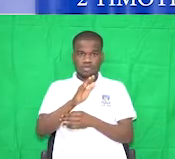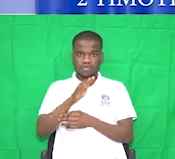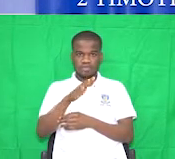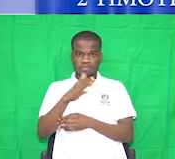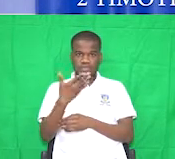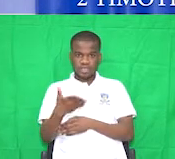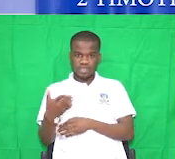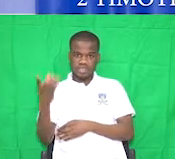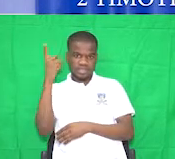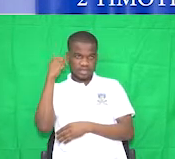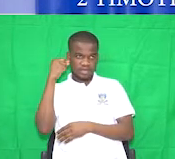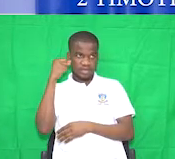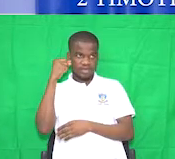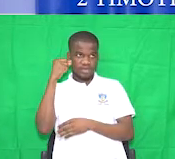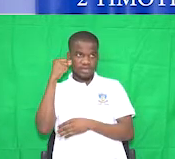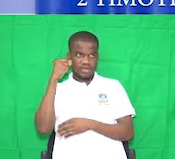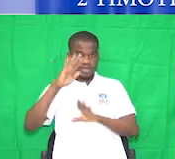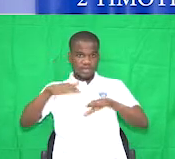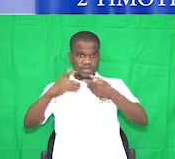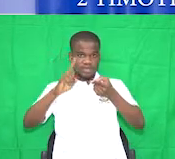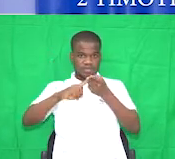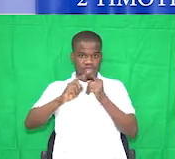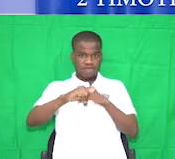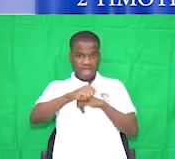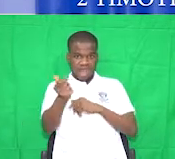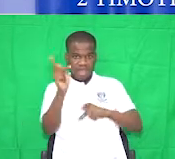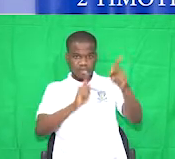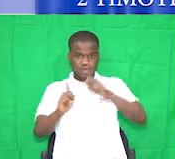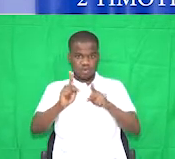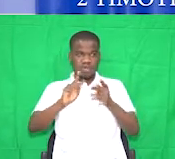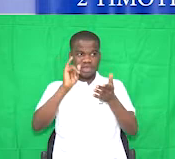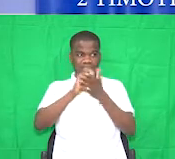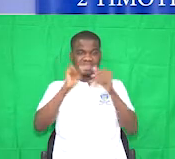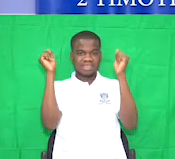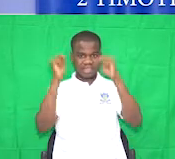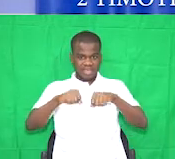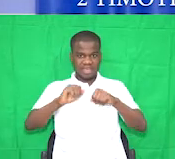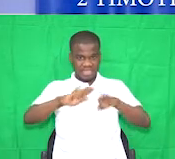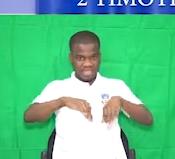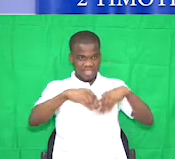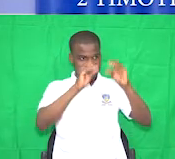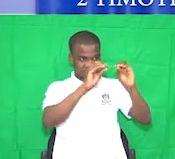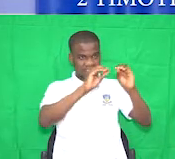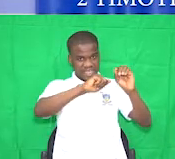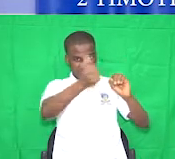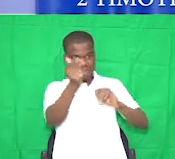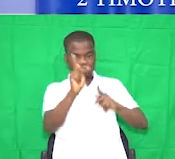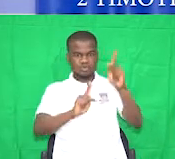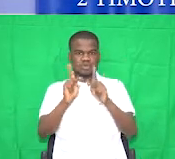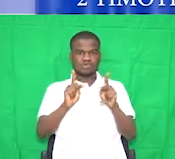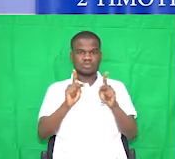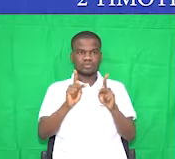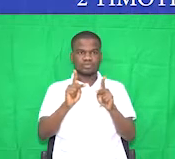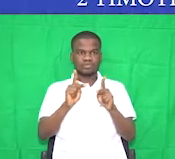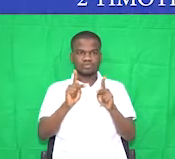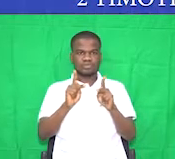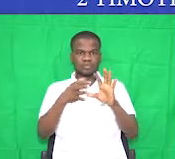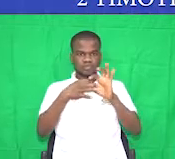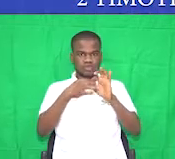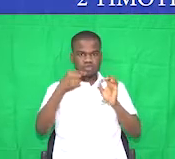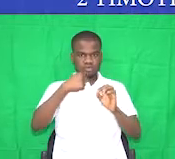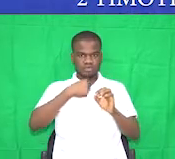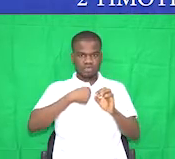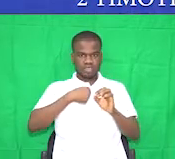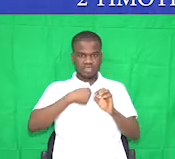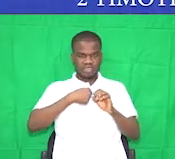many witnesses, entrust to reliable people who will also qualify to teach others. Join